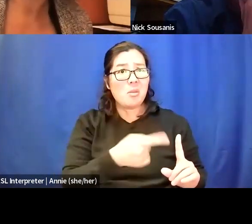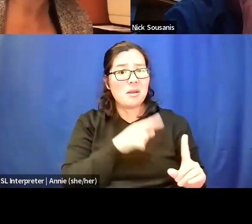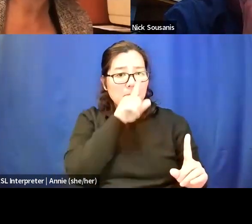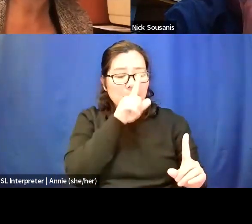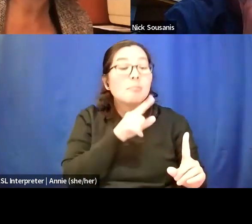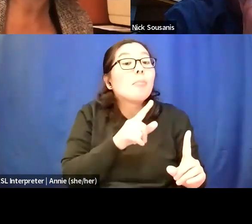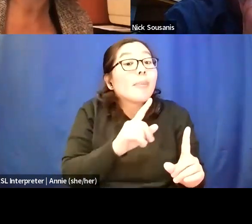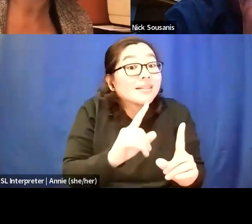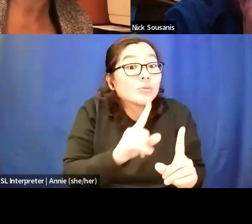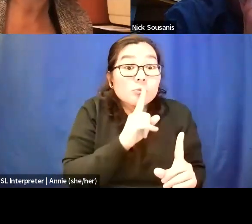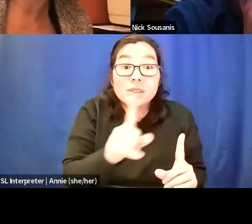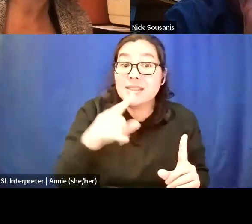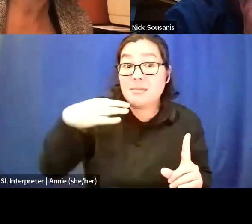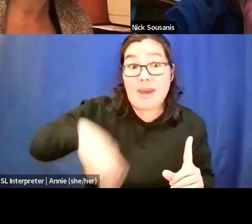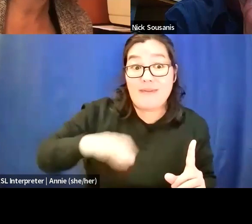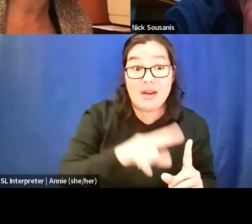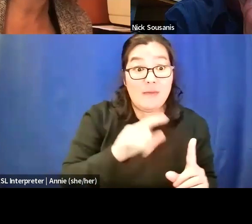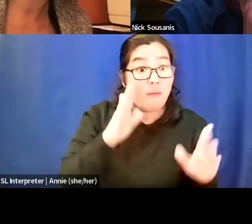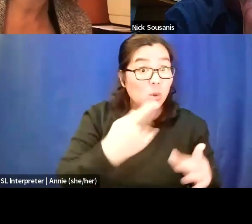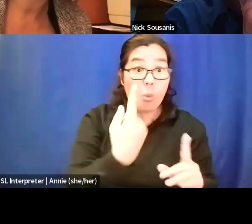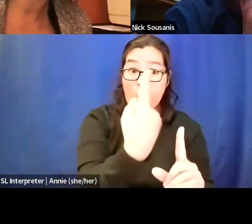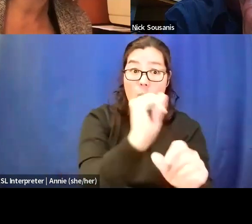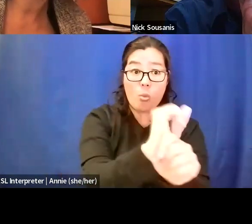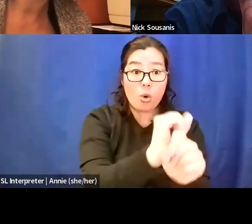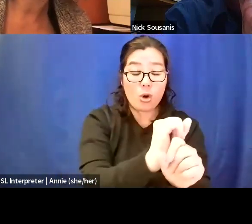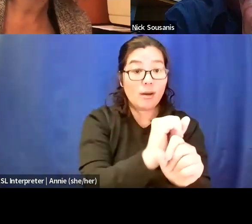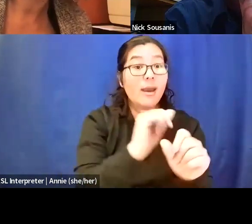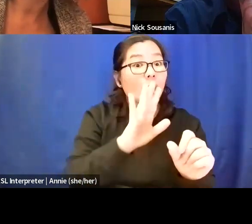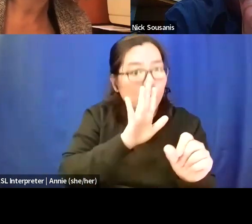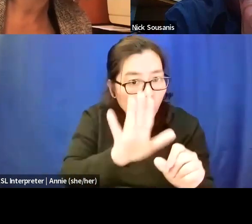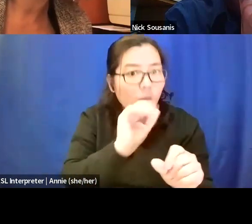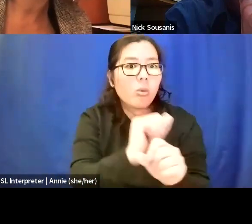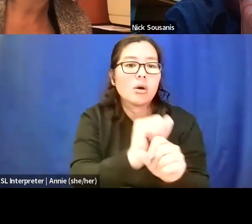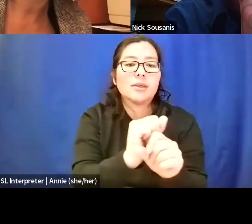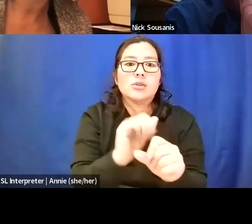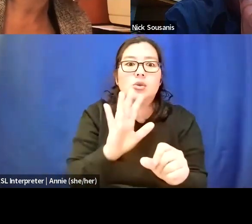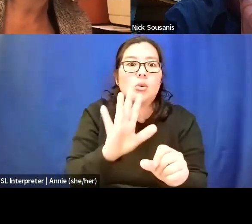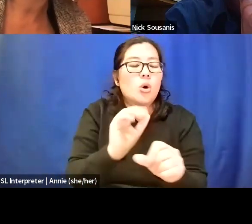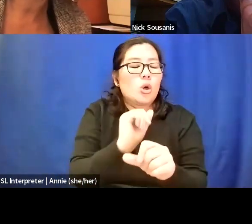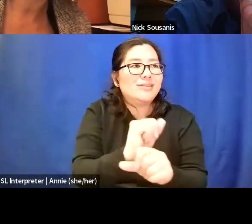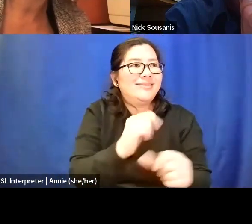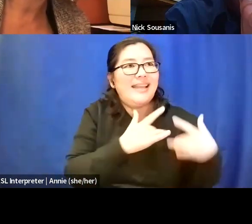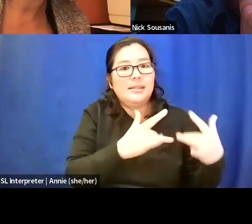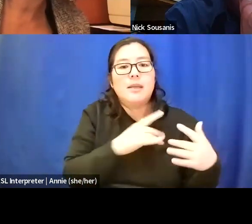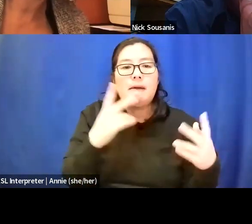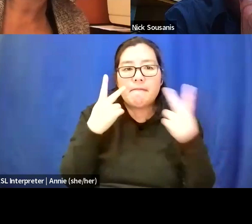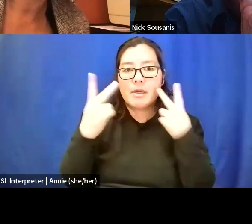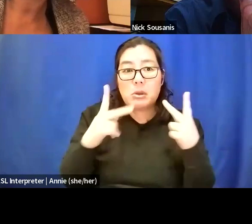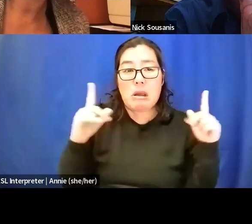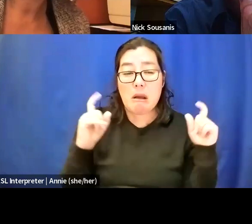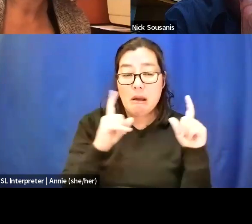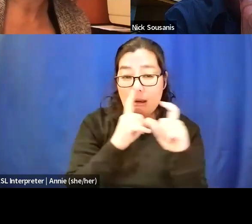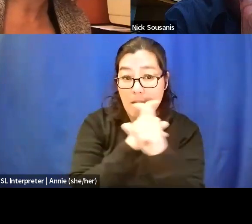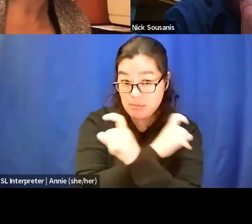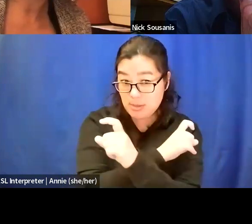doing it all about unflattening, because your work is just so visually complicated. For folks who aren't familiar with it, I